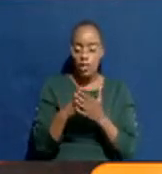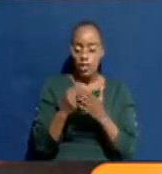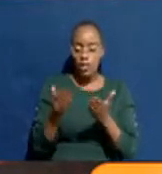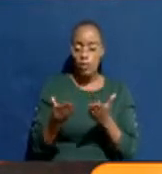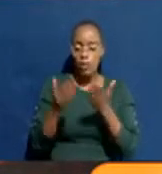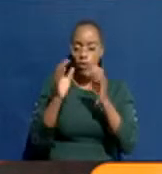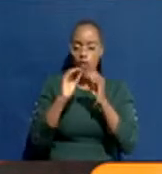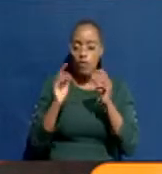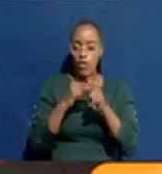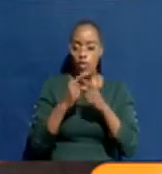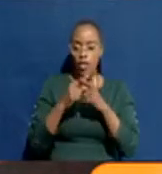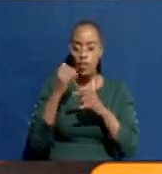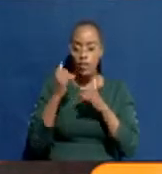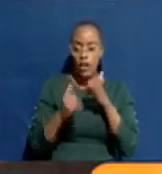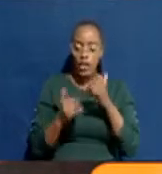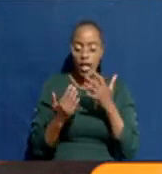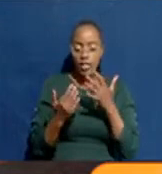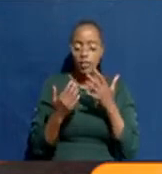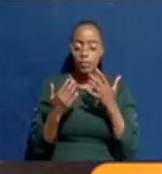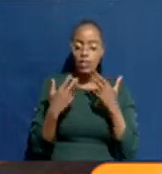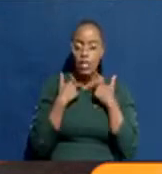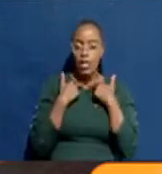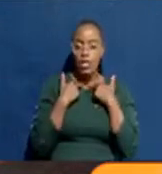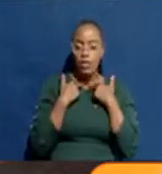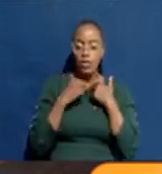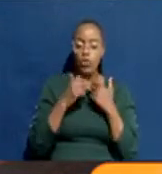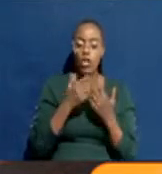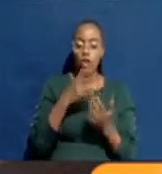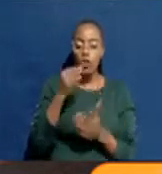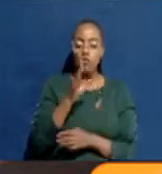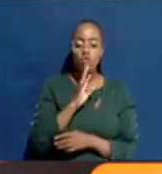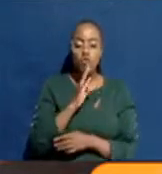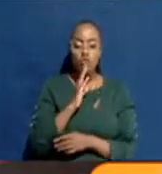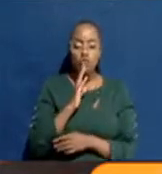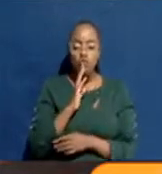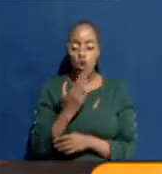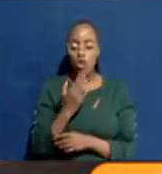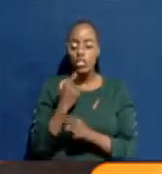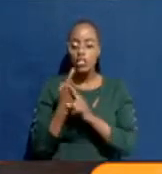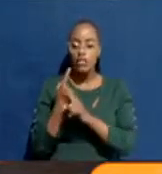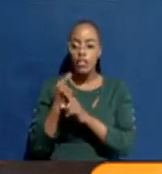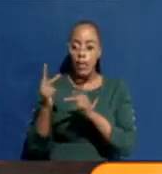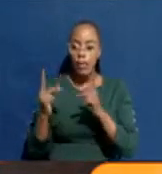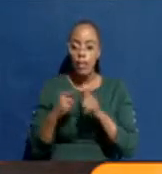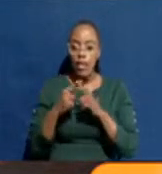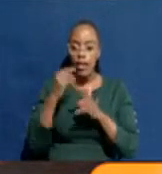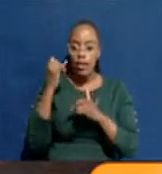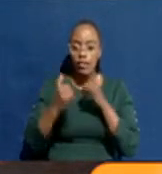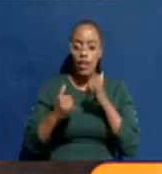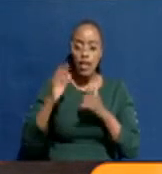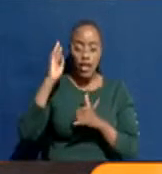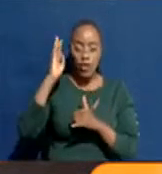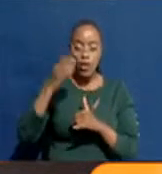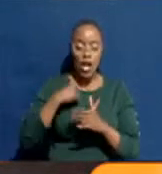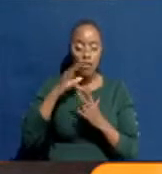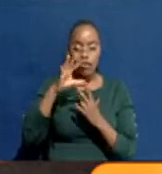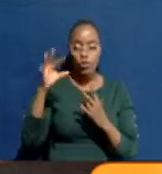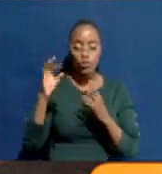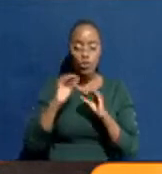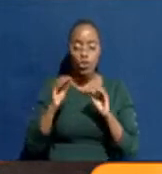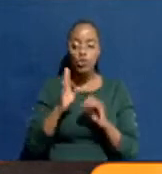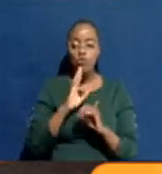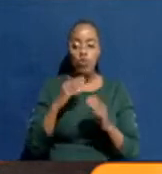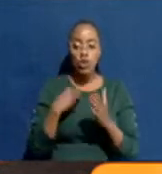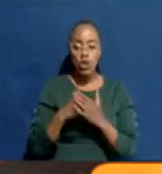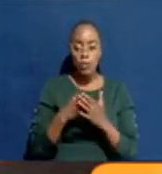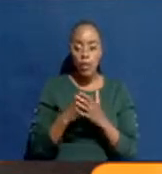You will finally get to a deadlock. You will Fuliza, you'll go to Tala, you'll go to Branch, and finally you'll have no options than